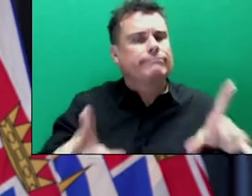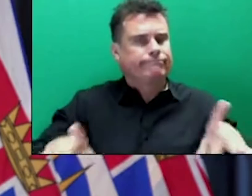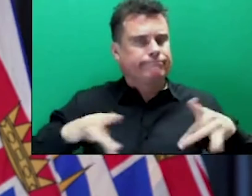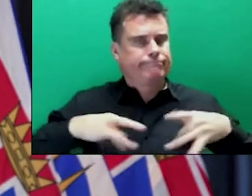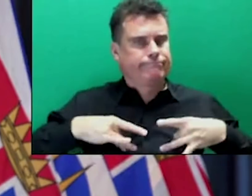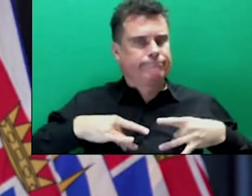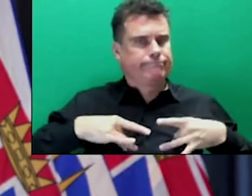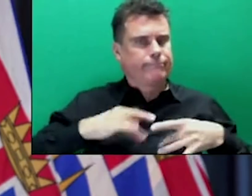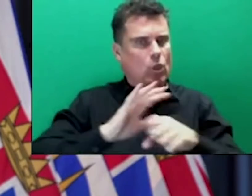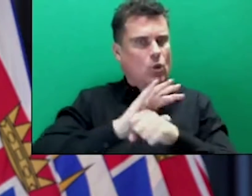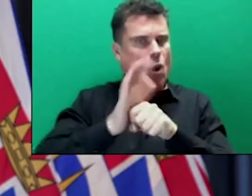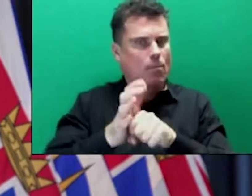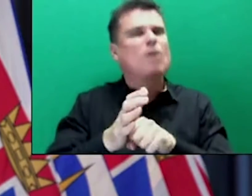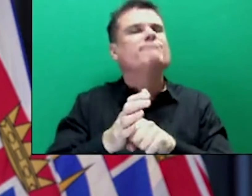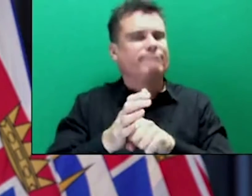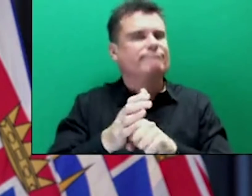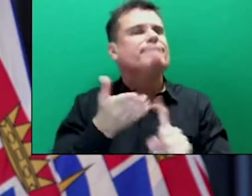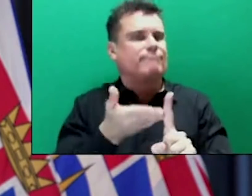is,